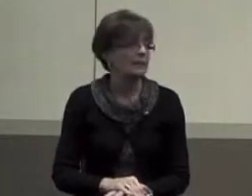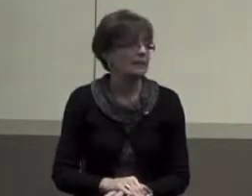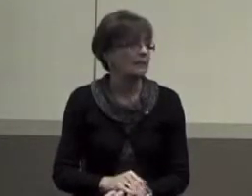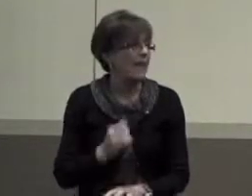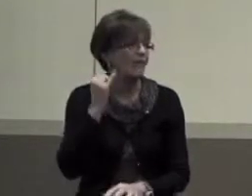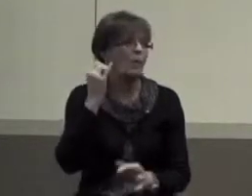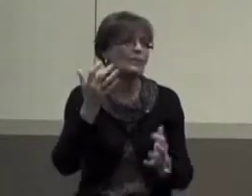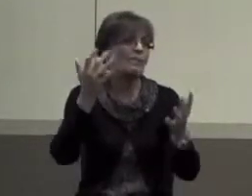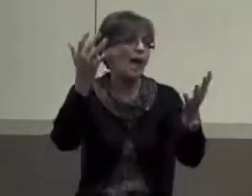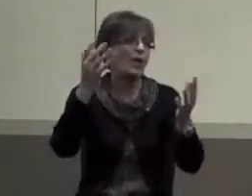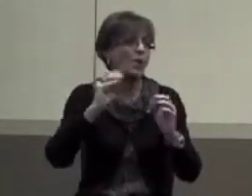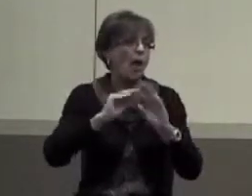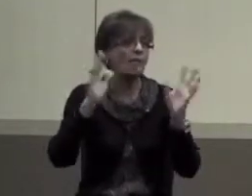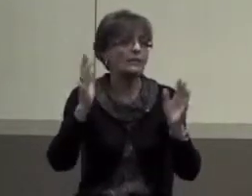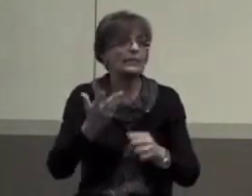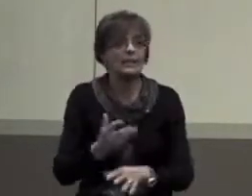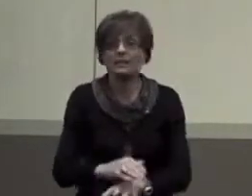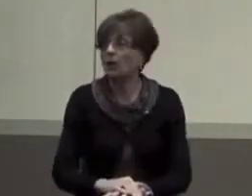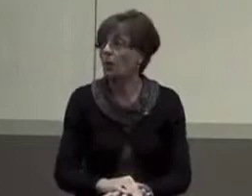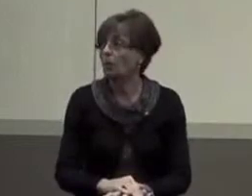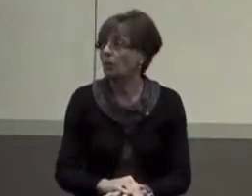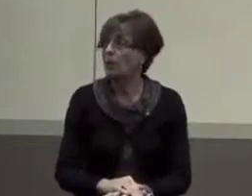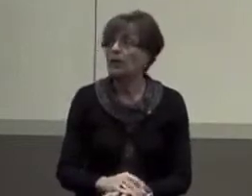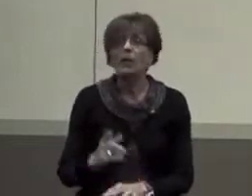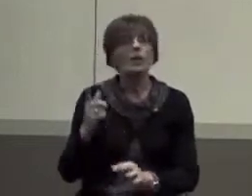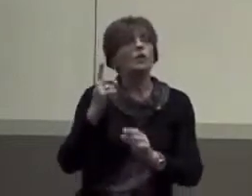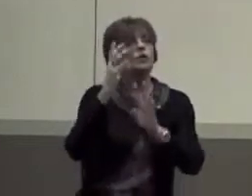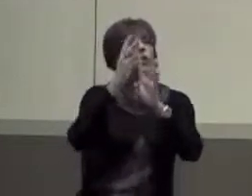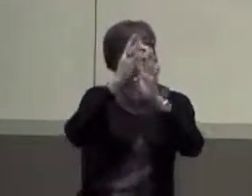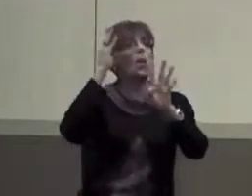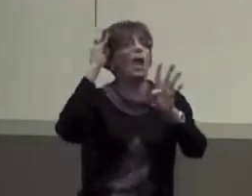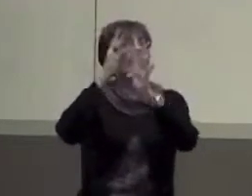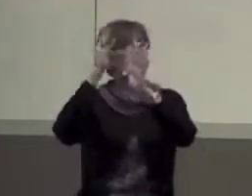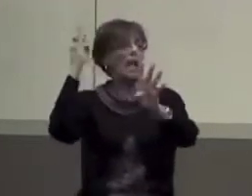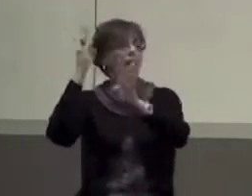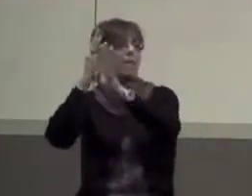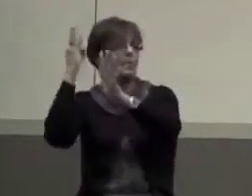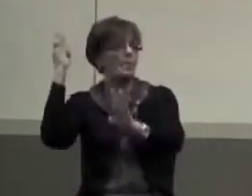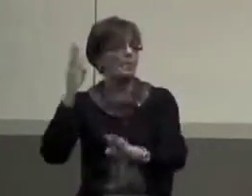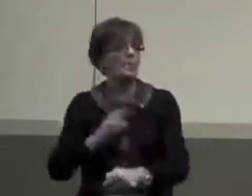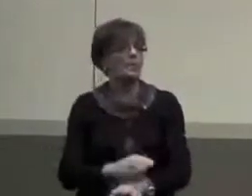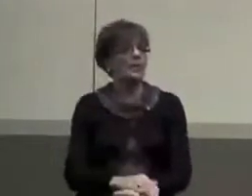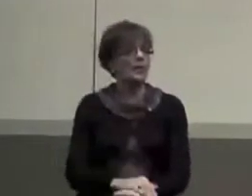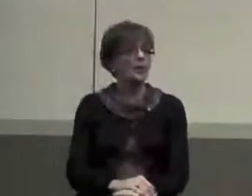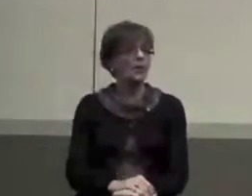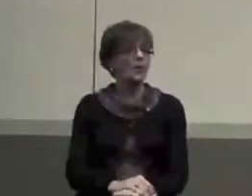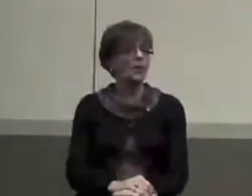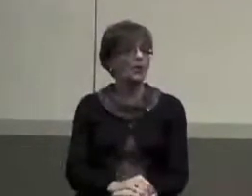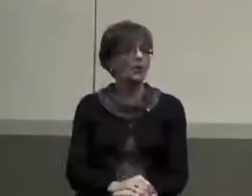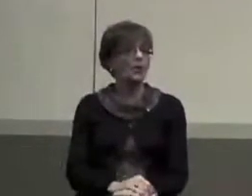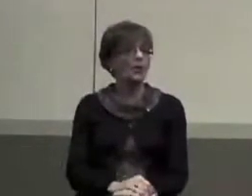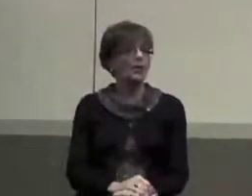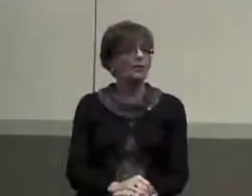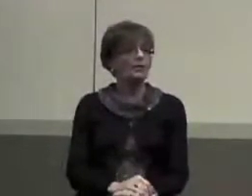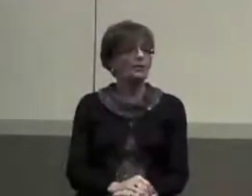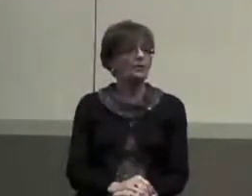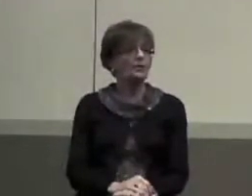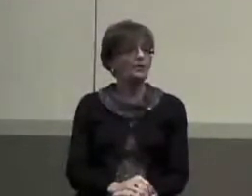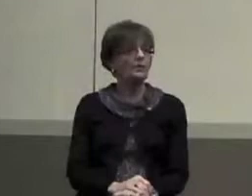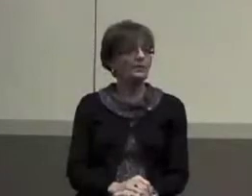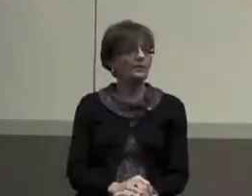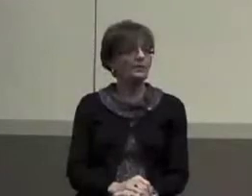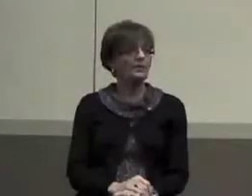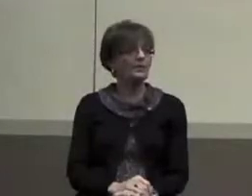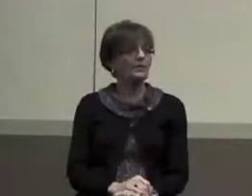rule now school-wide. Okay, so lining up in a particular order. But that takes a lot of practice. Right, you have to learn your place